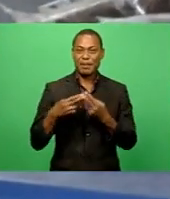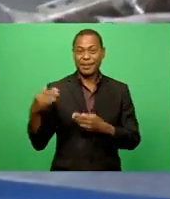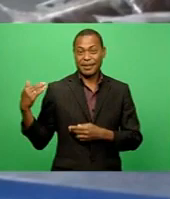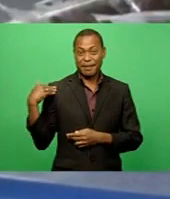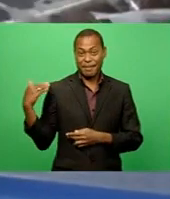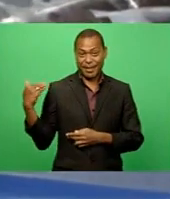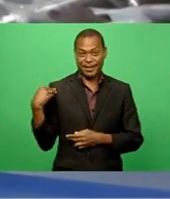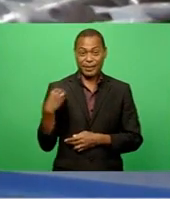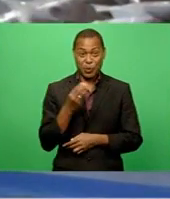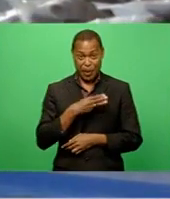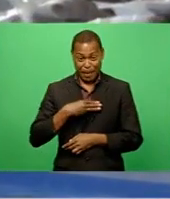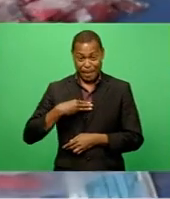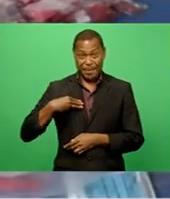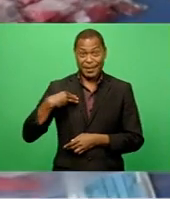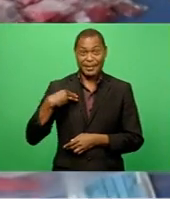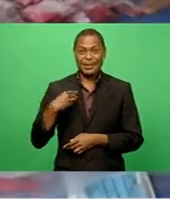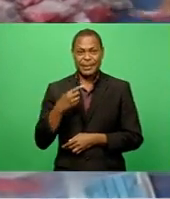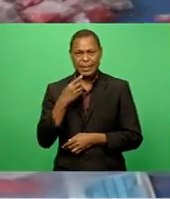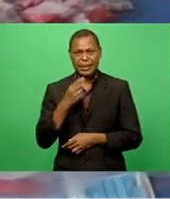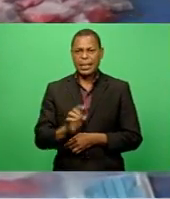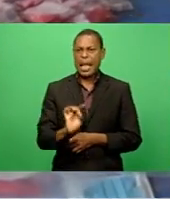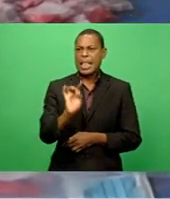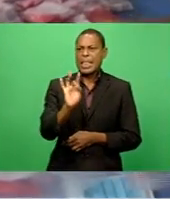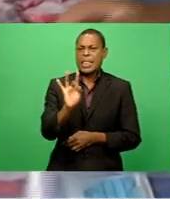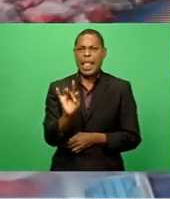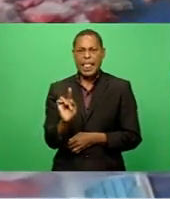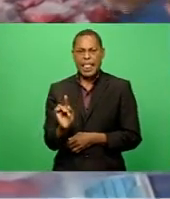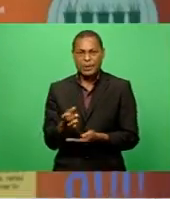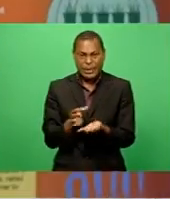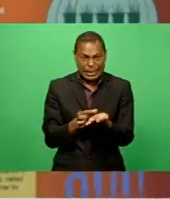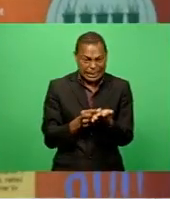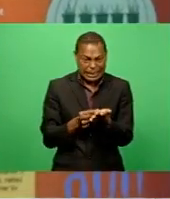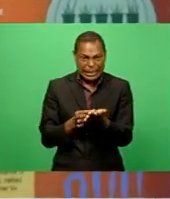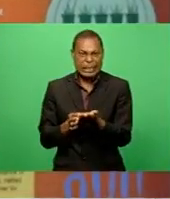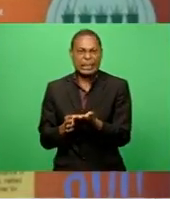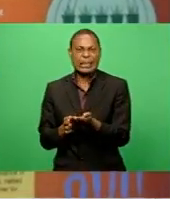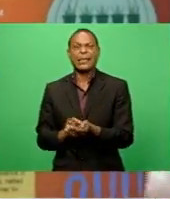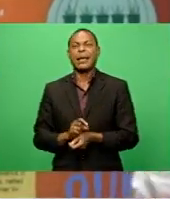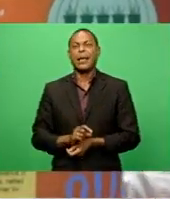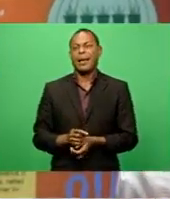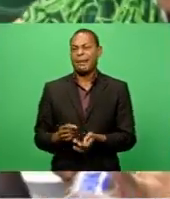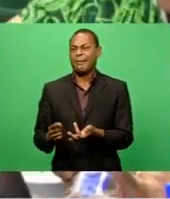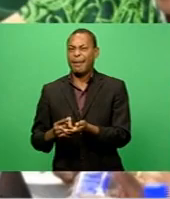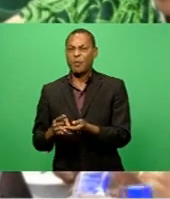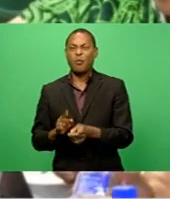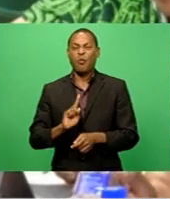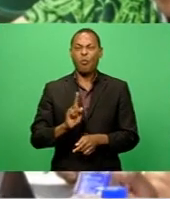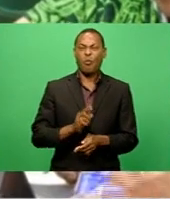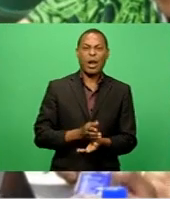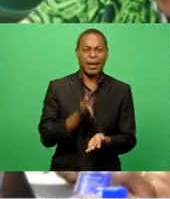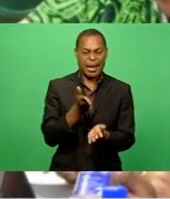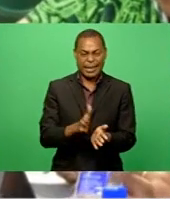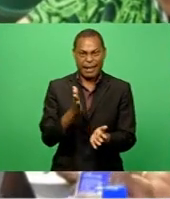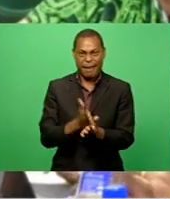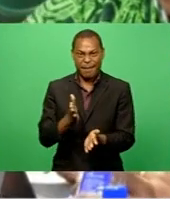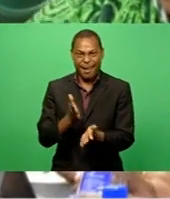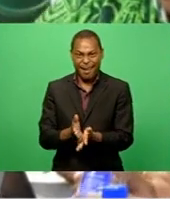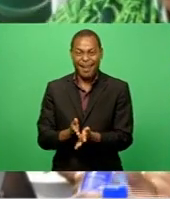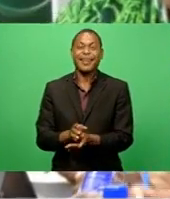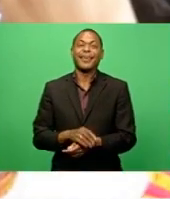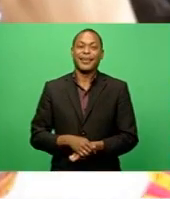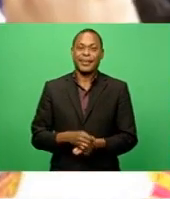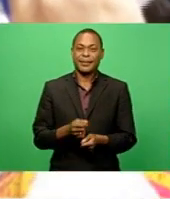says this includes over 10,000 seedlings, bele cuttings and over 150,000 cassava stems. The minister says